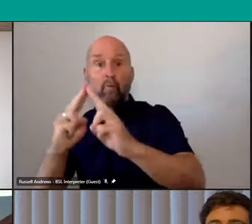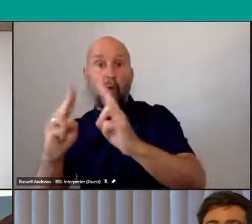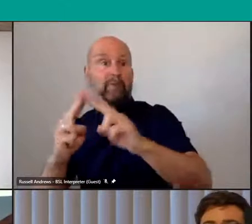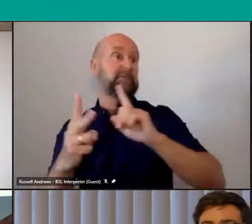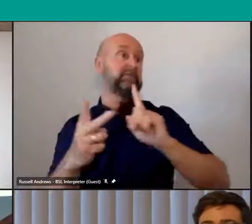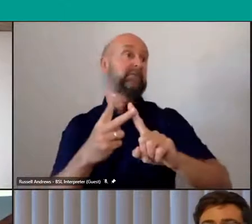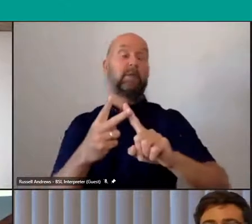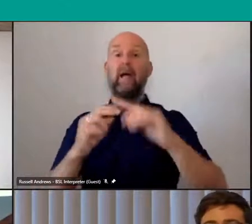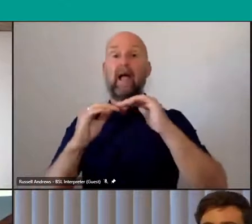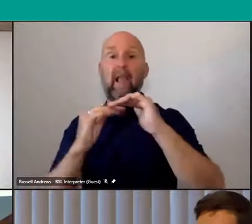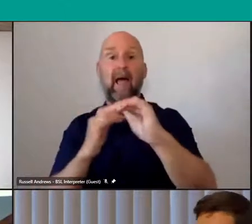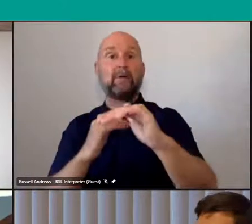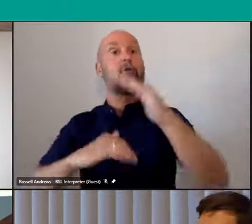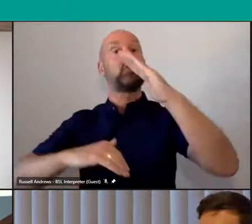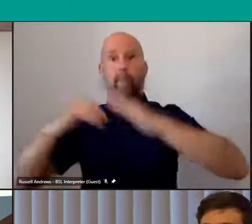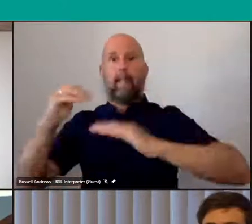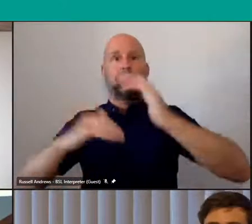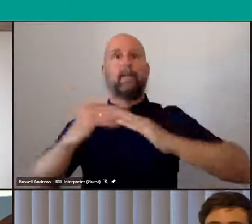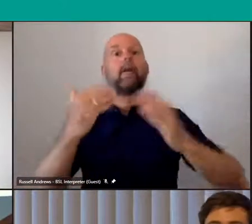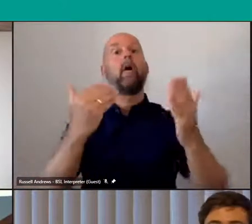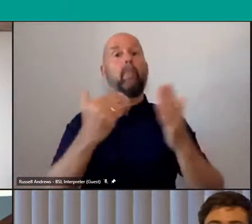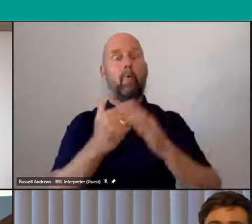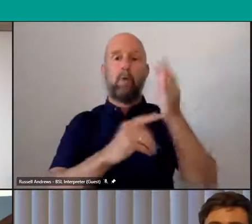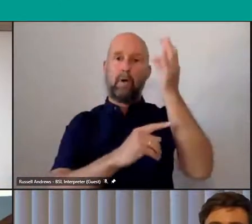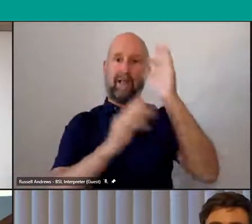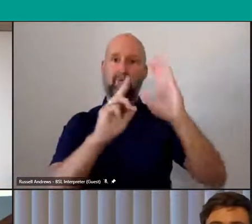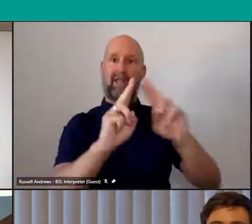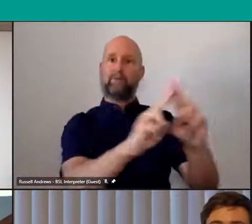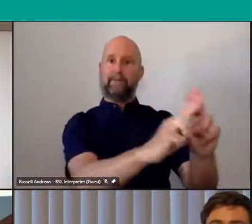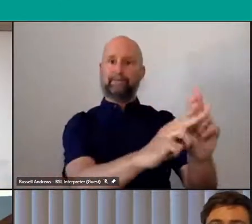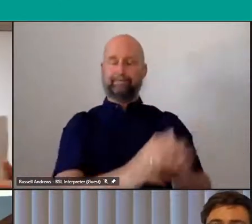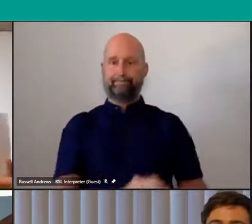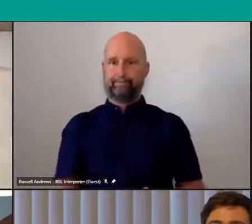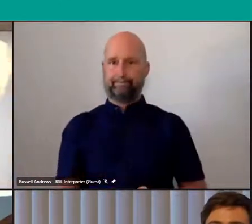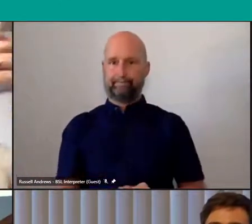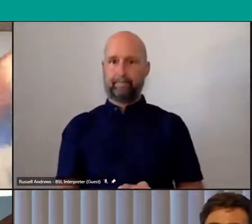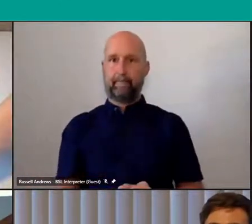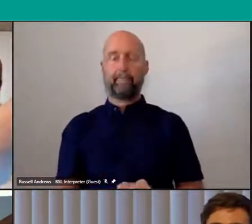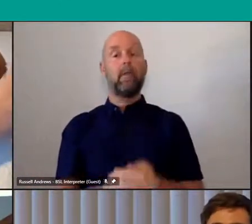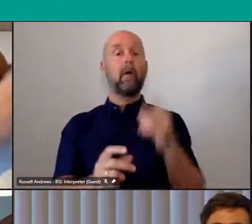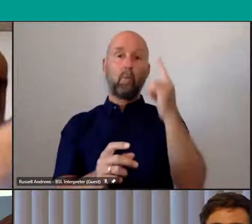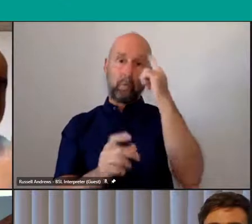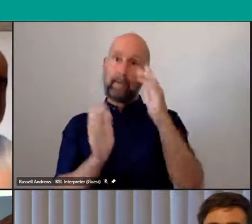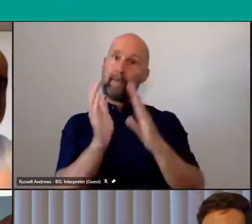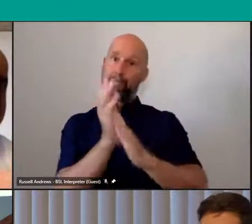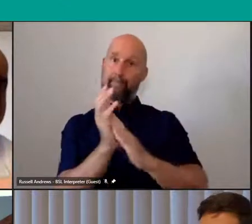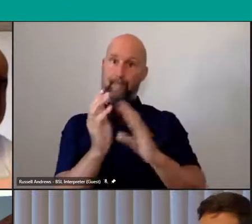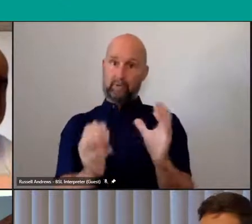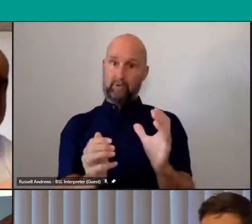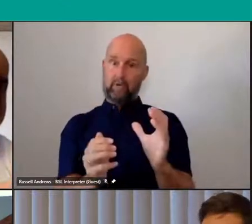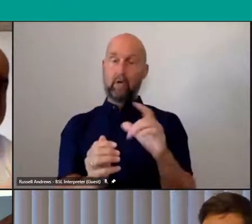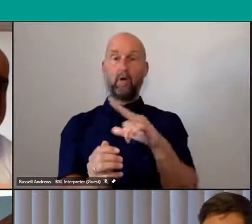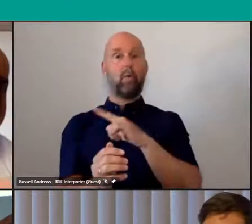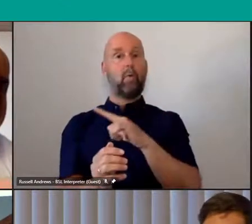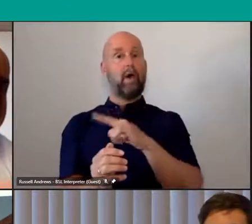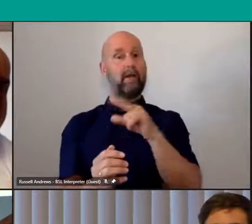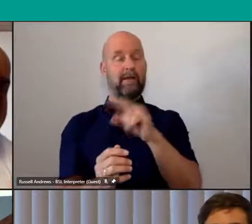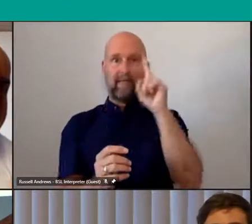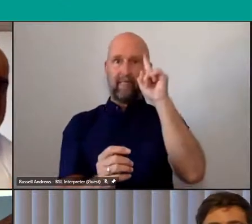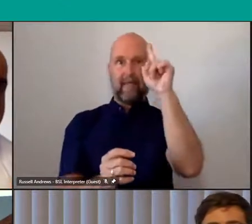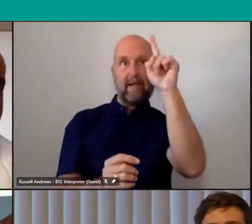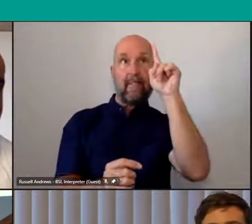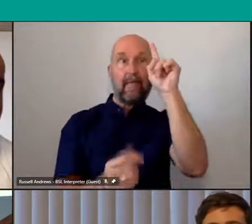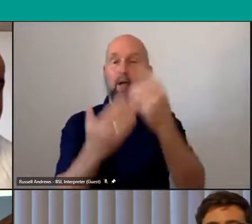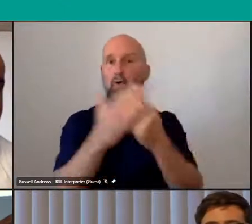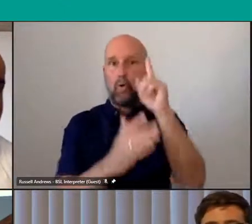build social housing and convert to social housing. And then we think that Manchester, because it is in the vanguard of thinking about